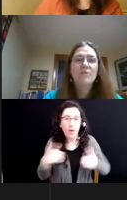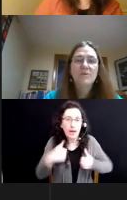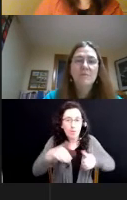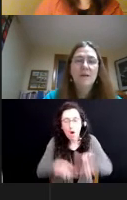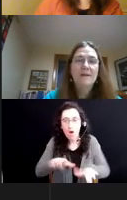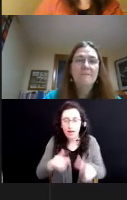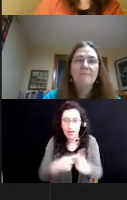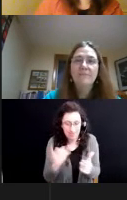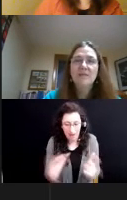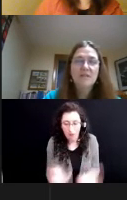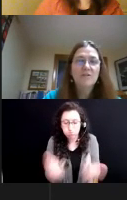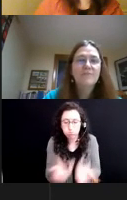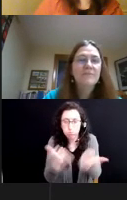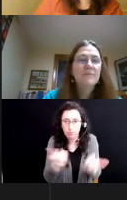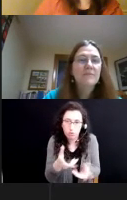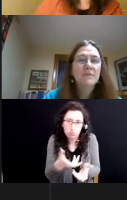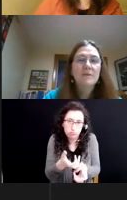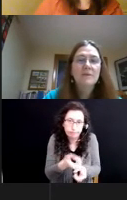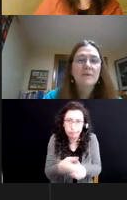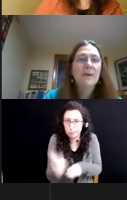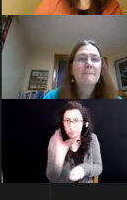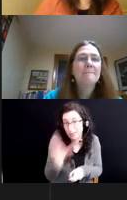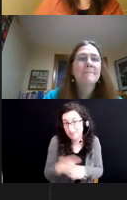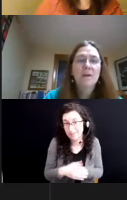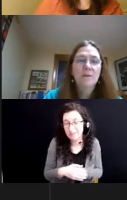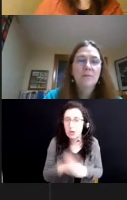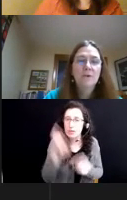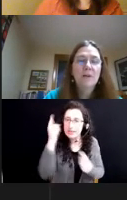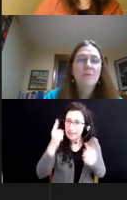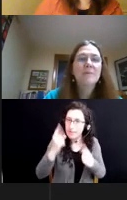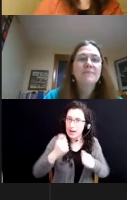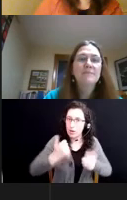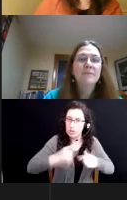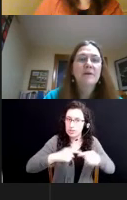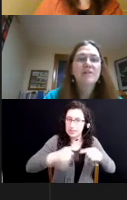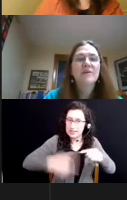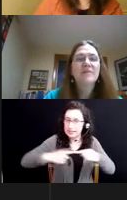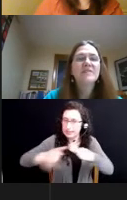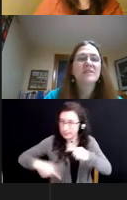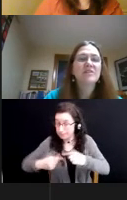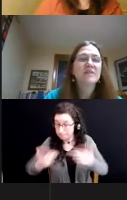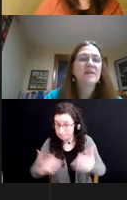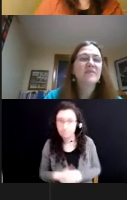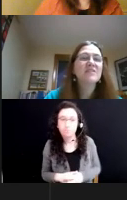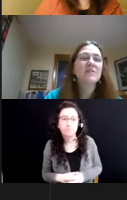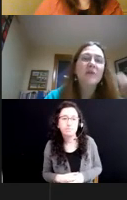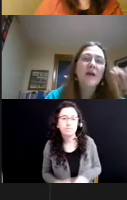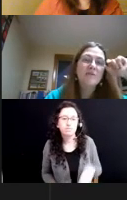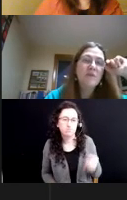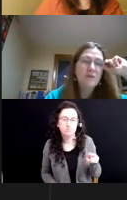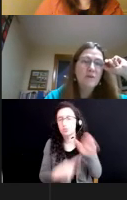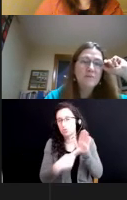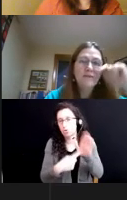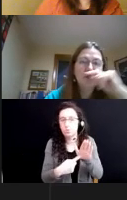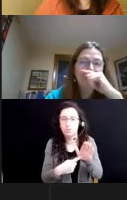seasonality of growth in mind, essential. Okay, oh, let me go back a moment. All right, so this illustrates that. This is our